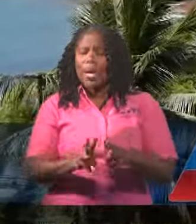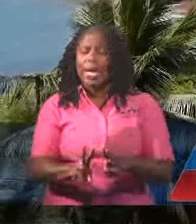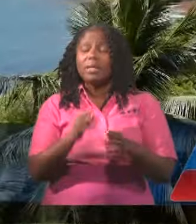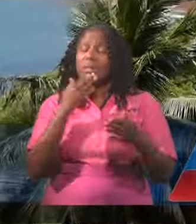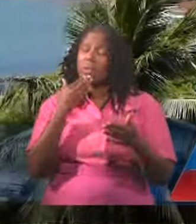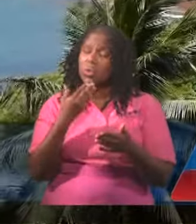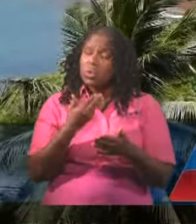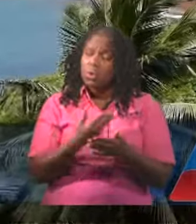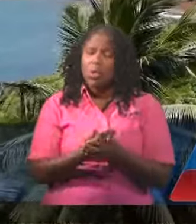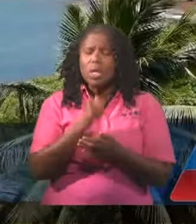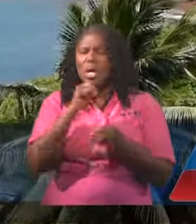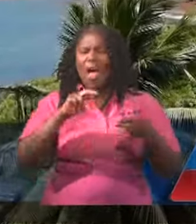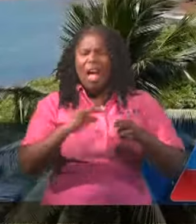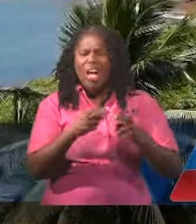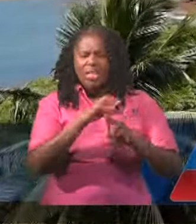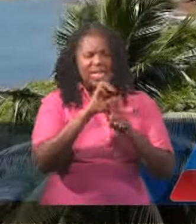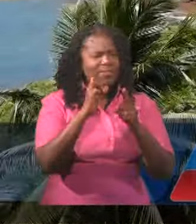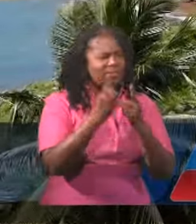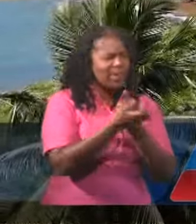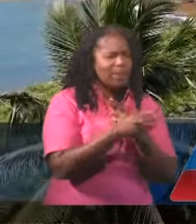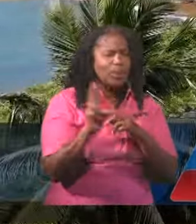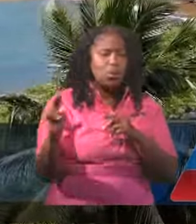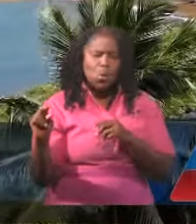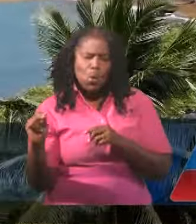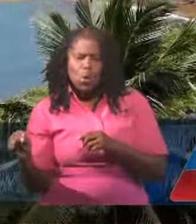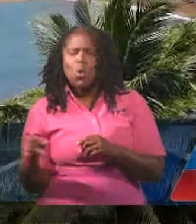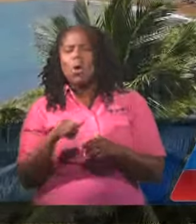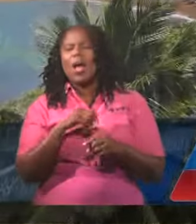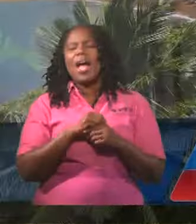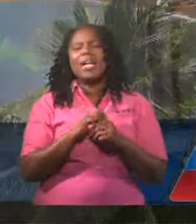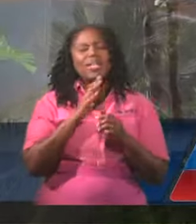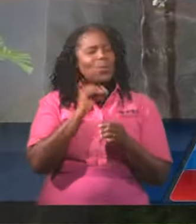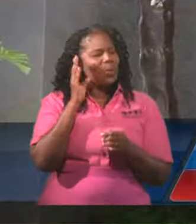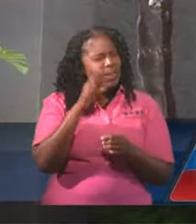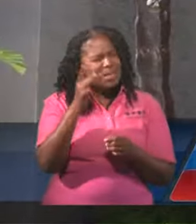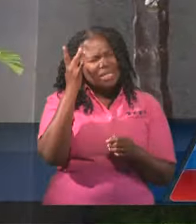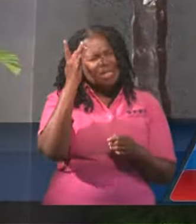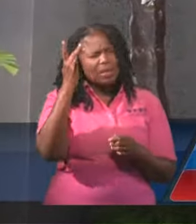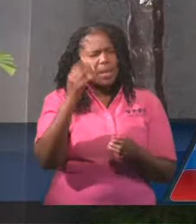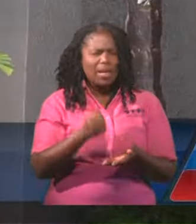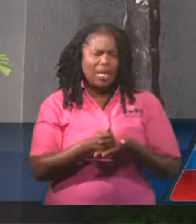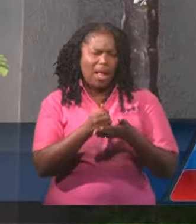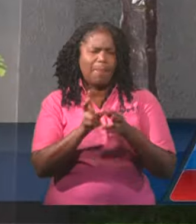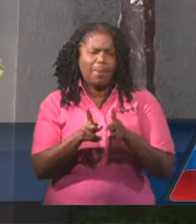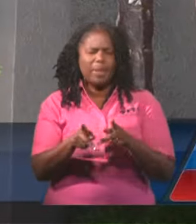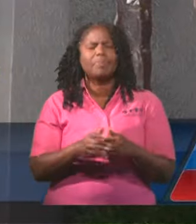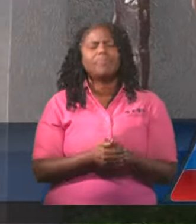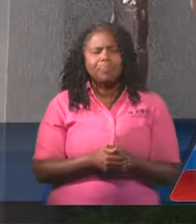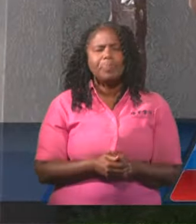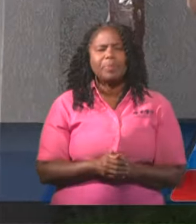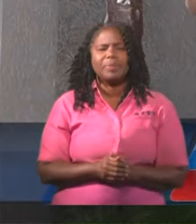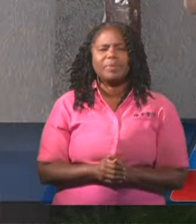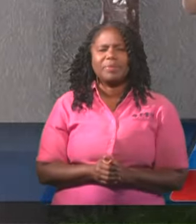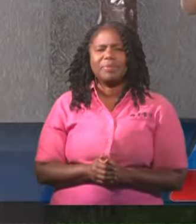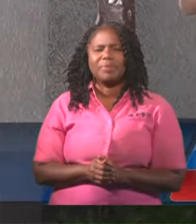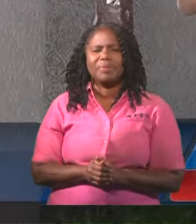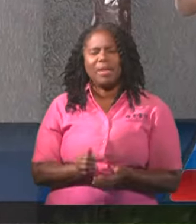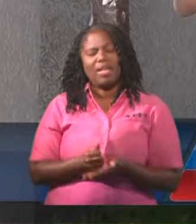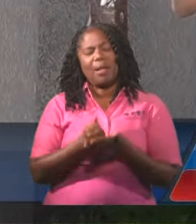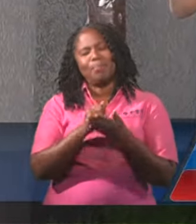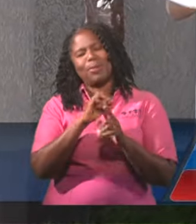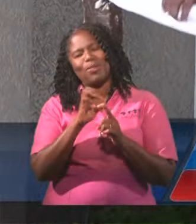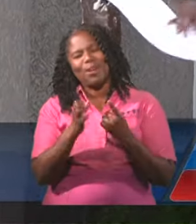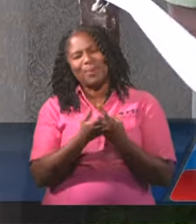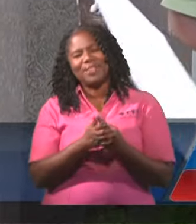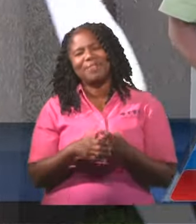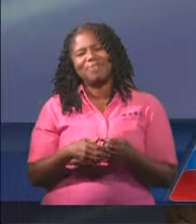Manta Lodge Hotel and Dive Center can be found on the Ascend Hotel Collections platform. Caricia Douglas,